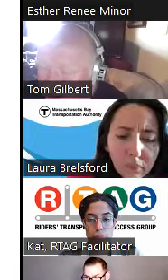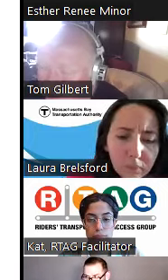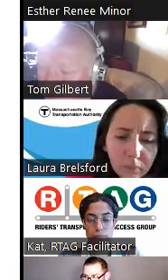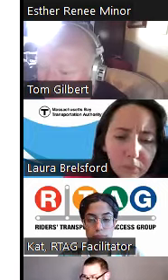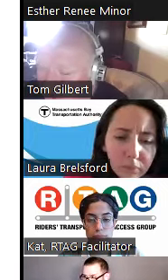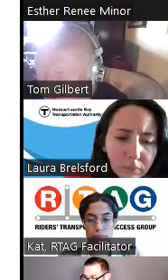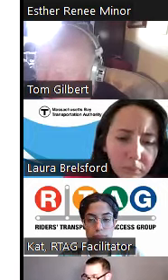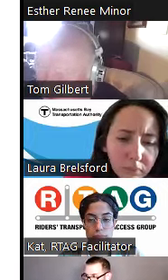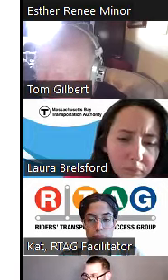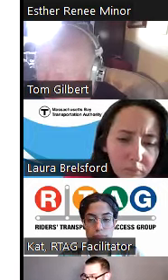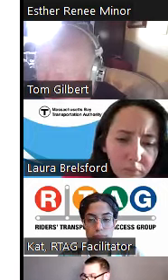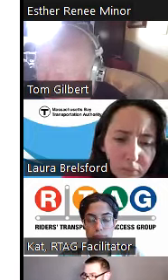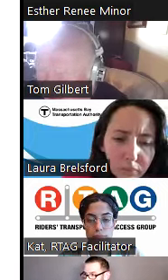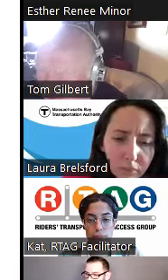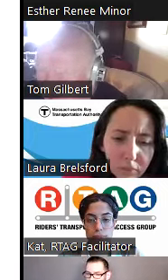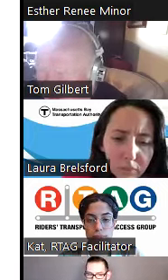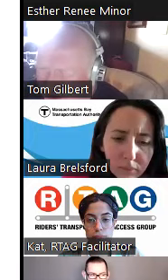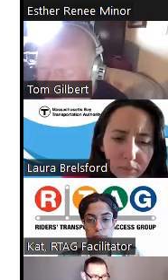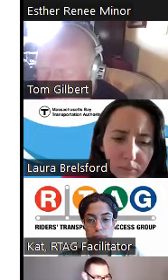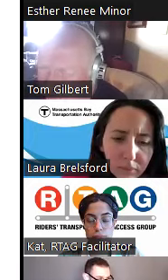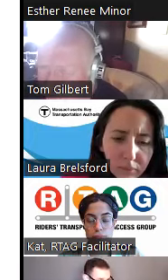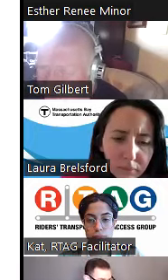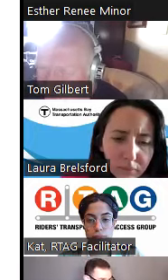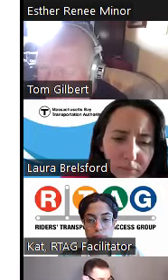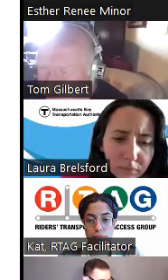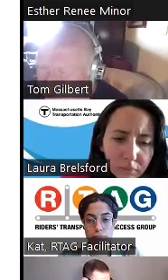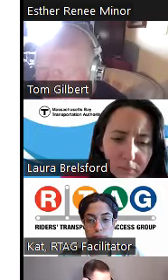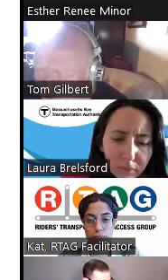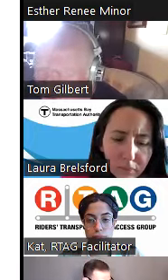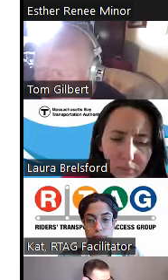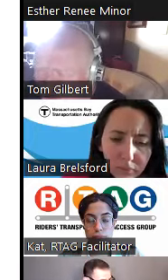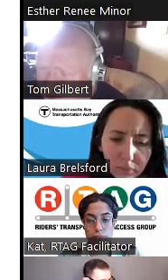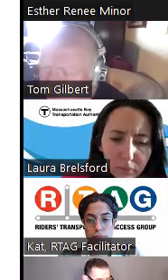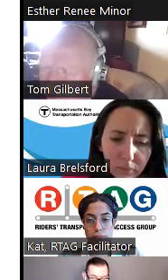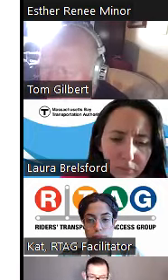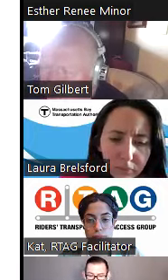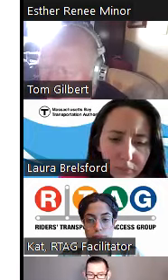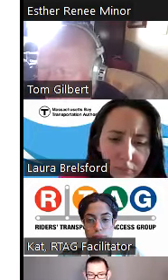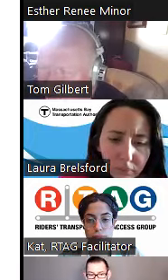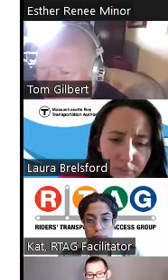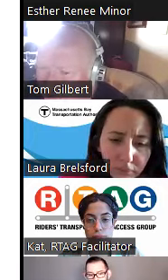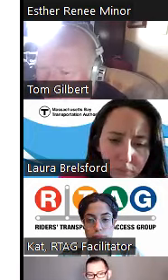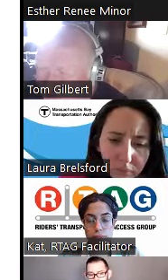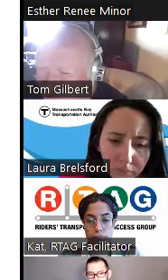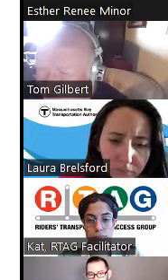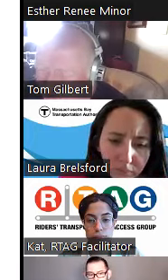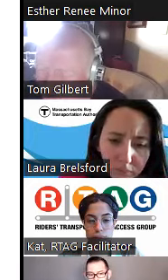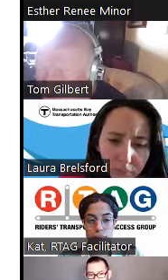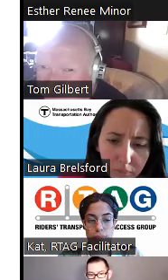the phone or when the next buses arrive. If they could have it like every 3 minutes instead of every 6 minutes, it'd be a lot more helpful.